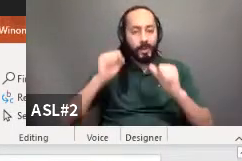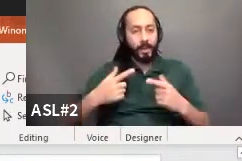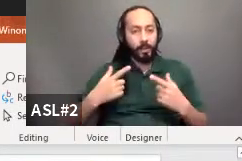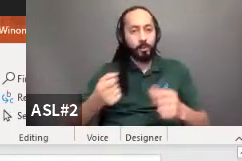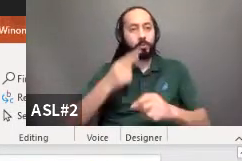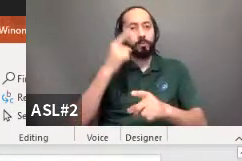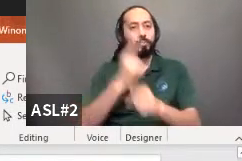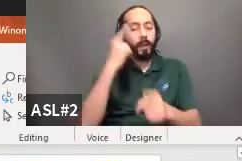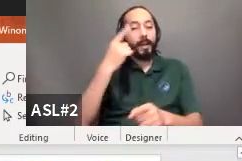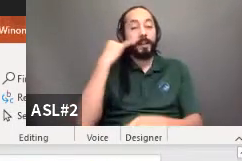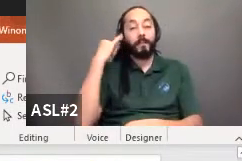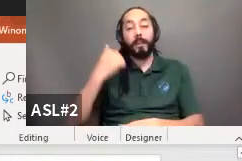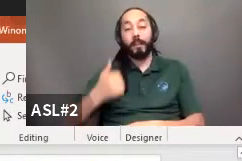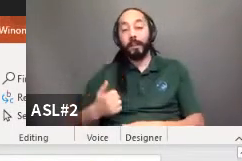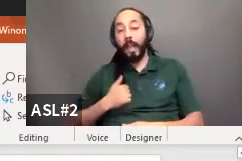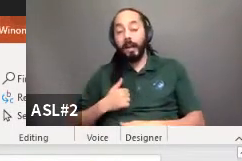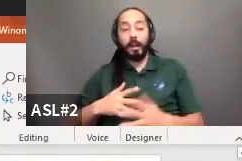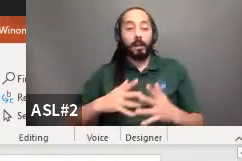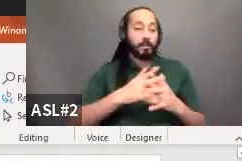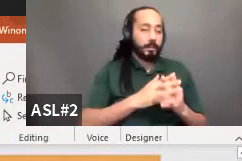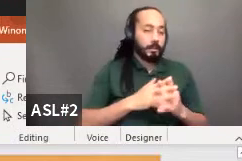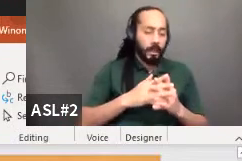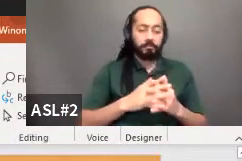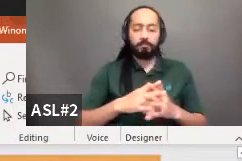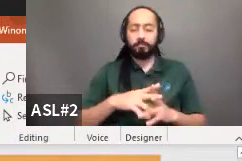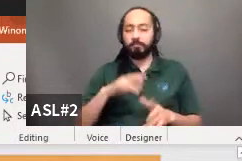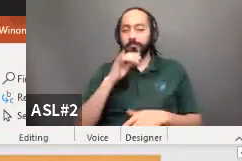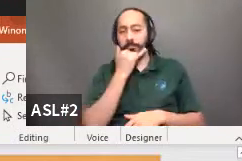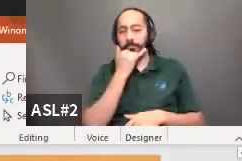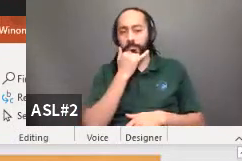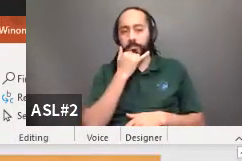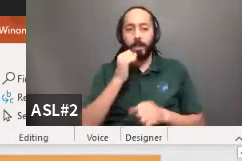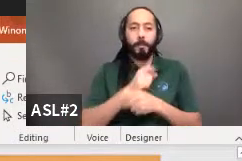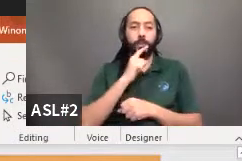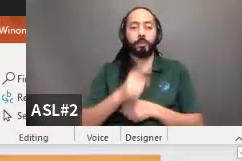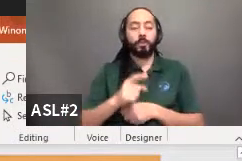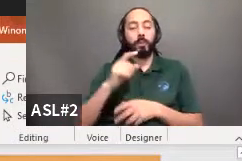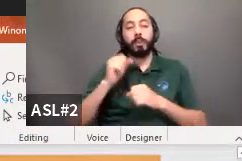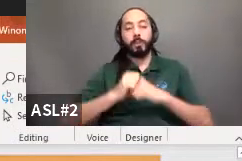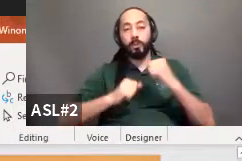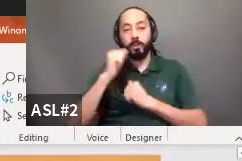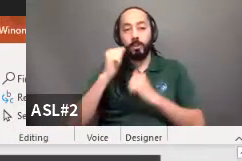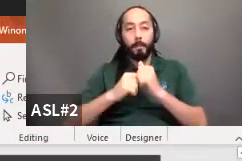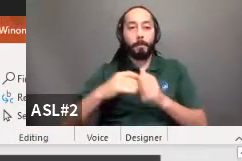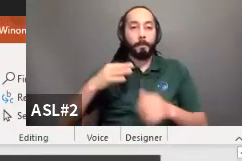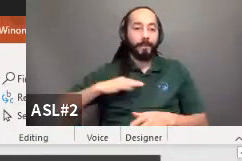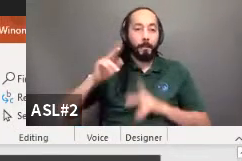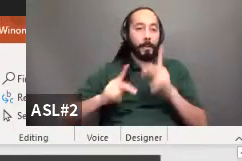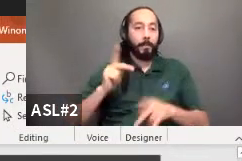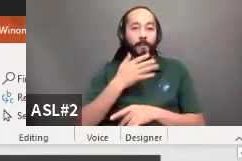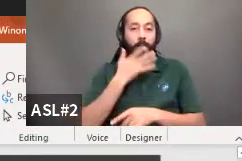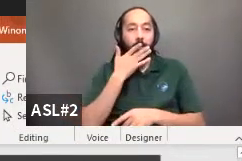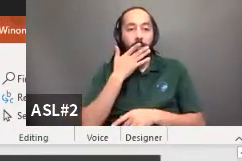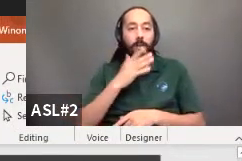States, what you want to do is make sure that infrastructure benefits people of color, not just,